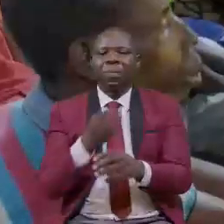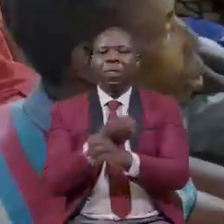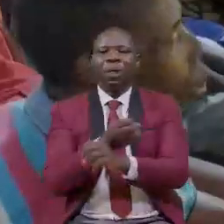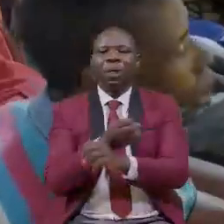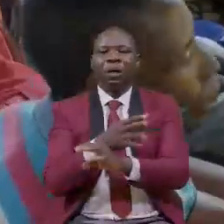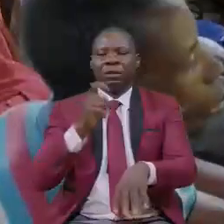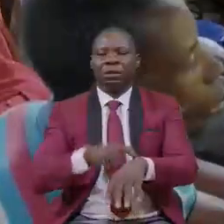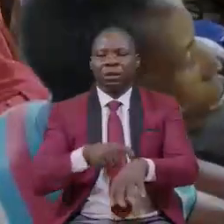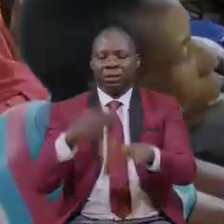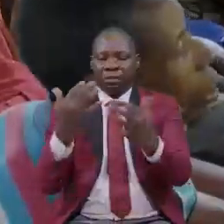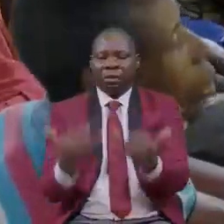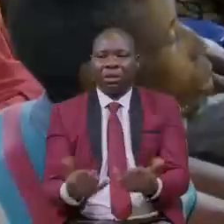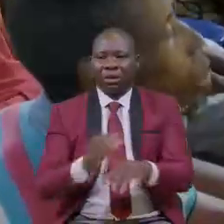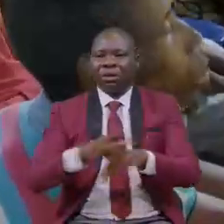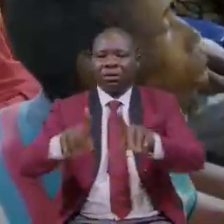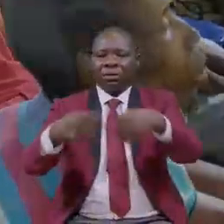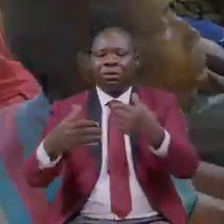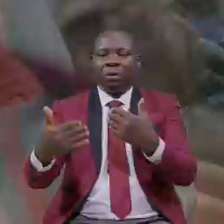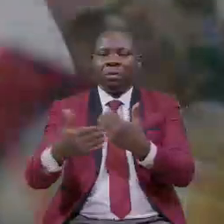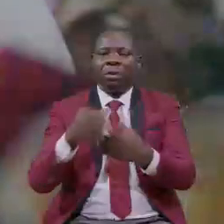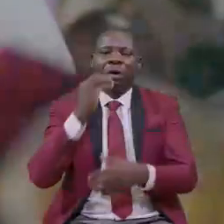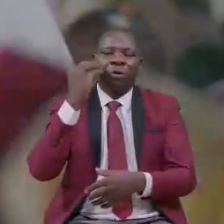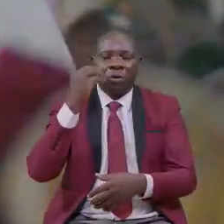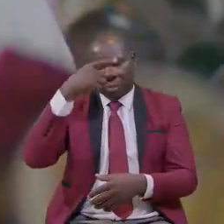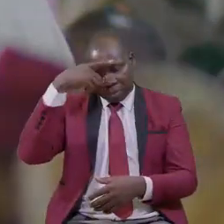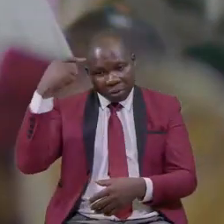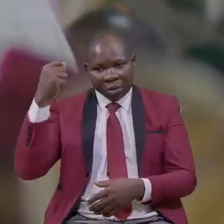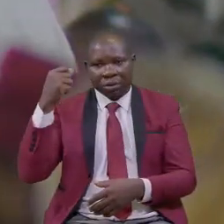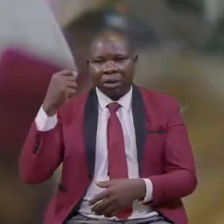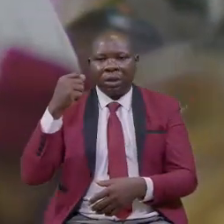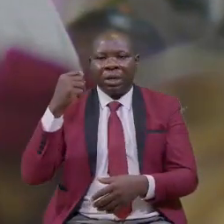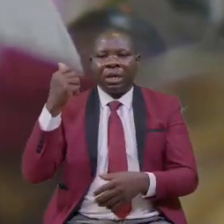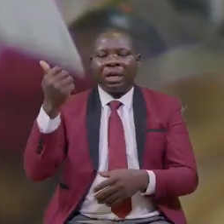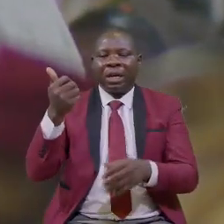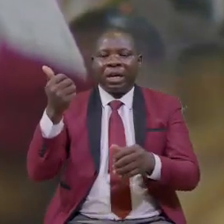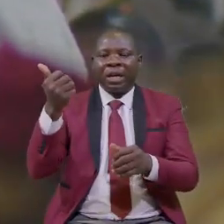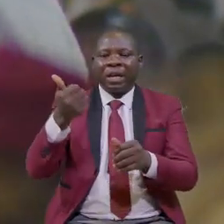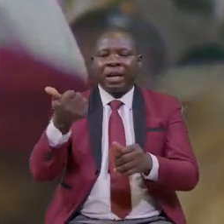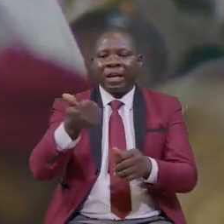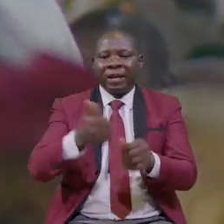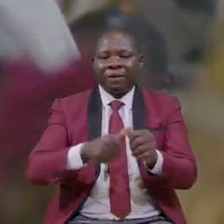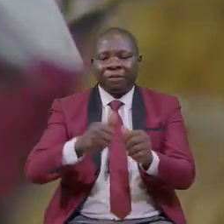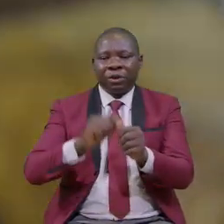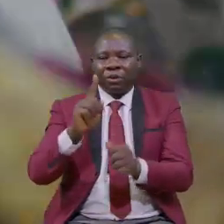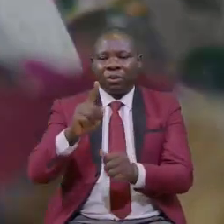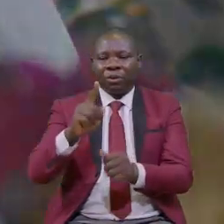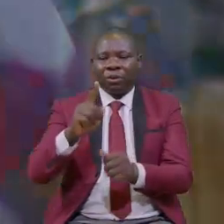period now. Don't go back home because everyone will be healed